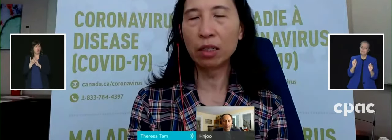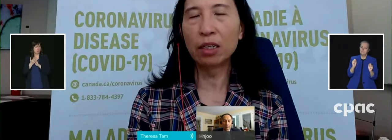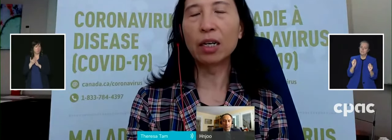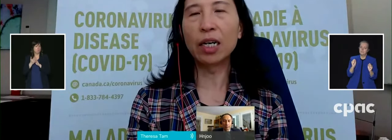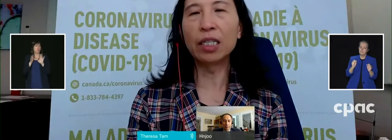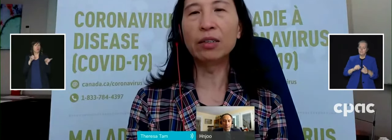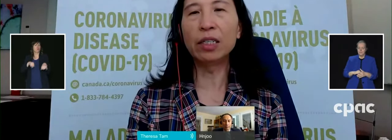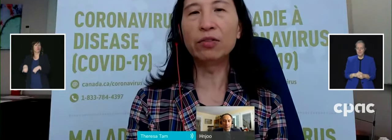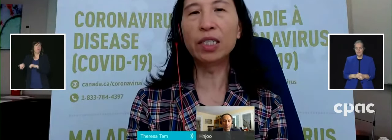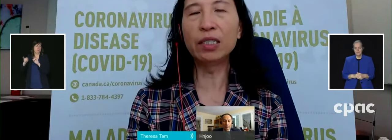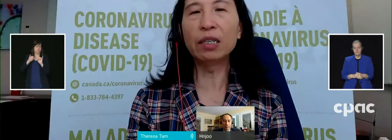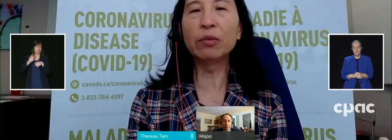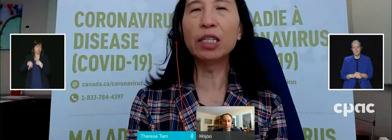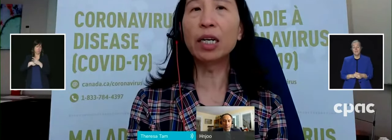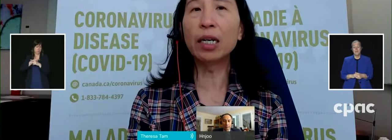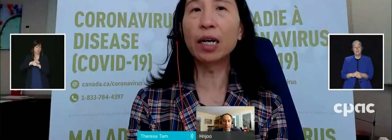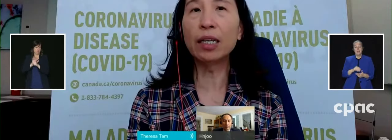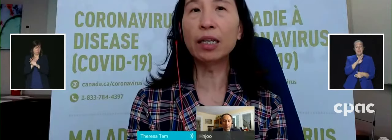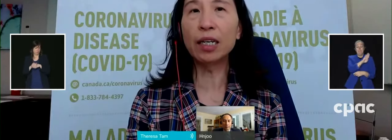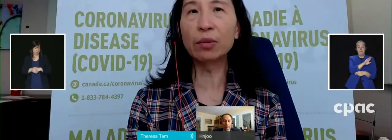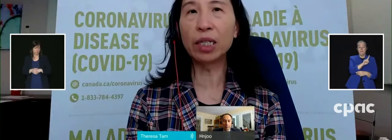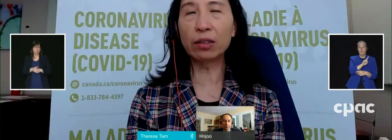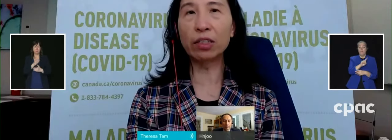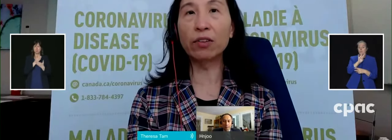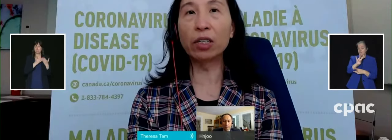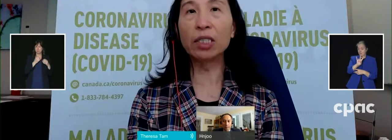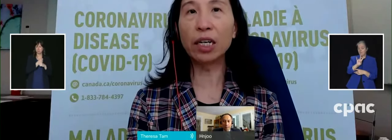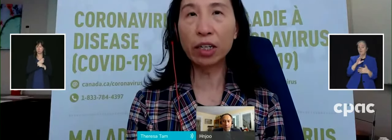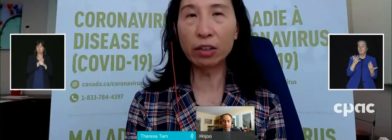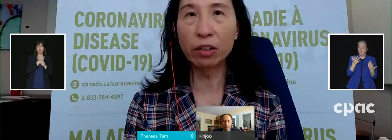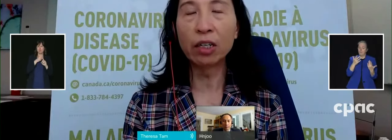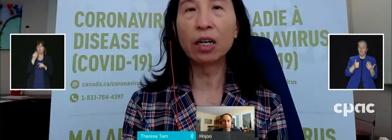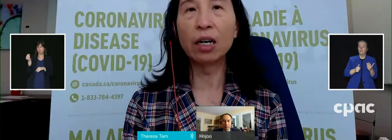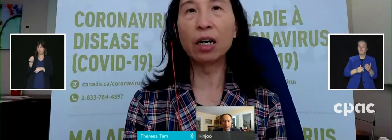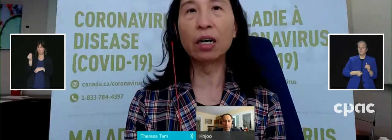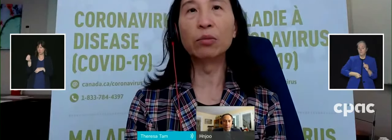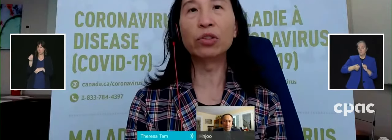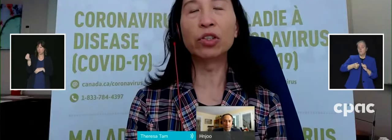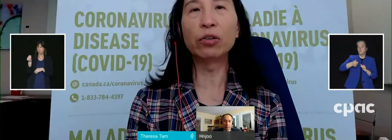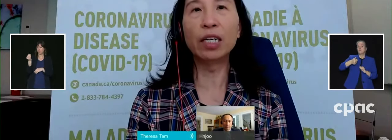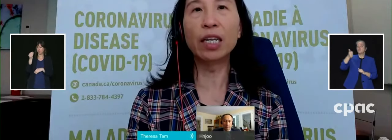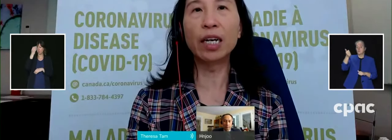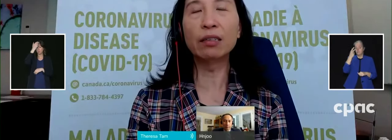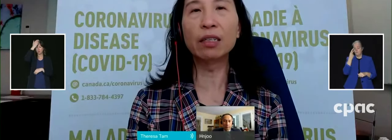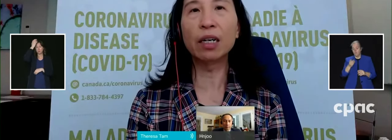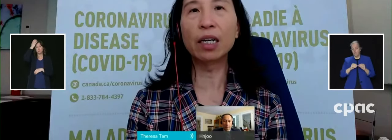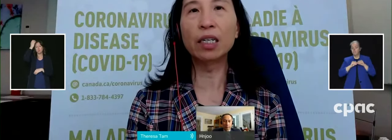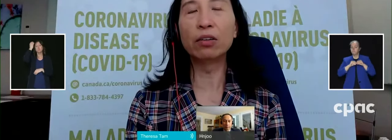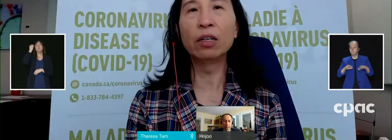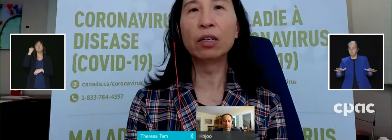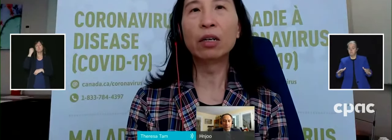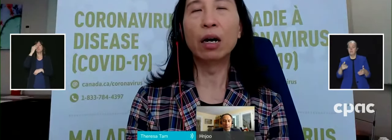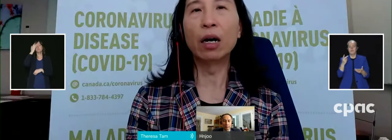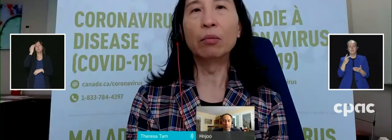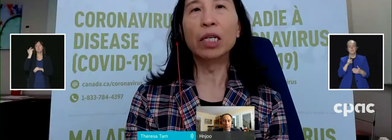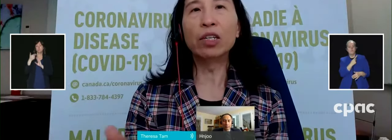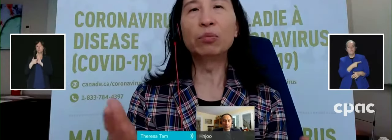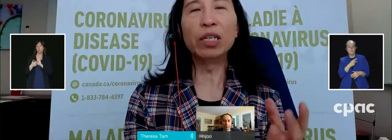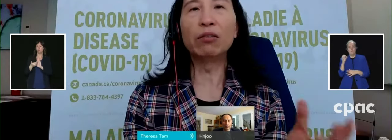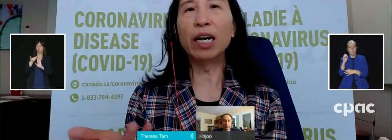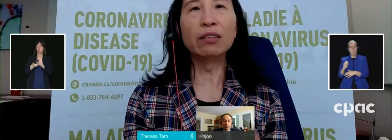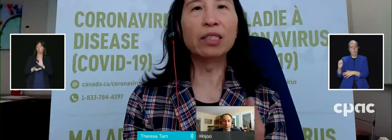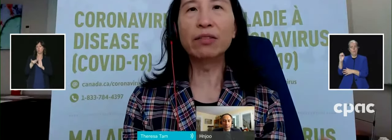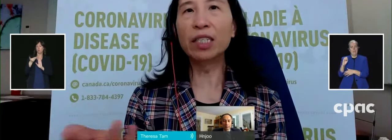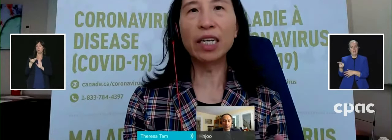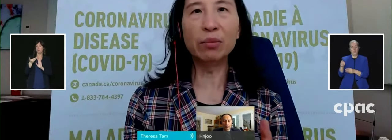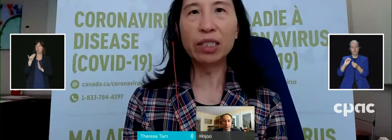common. And you've seen some of the data, I think, coming out of Ontario, showing that it could